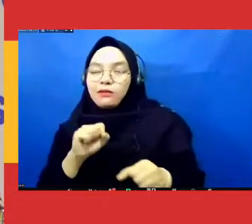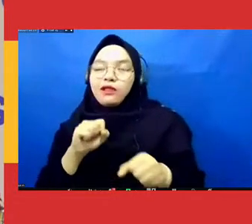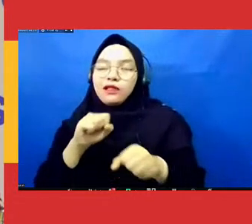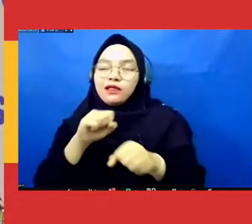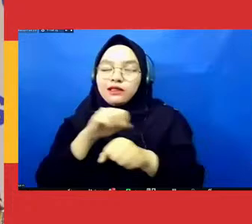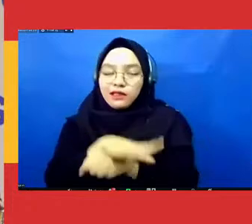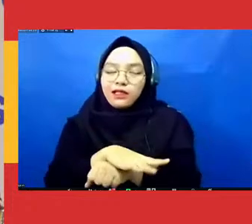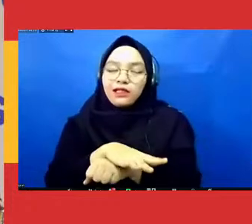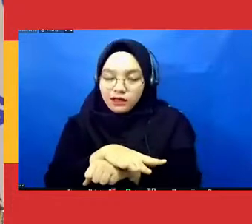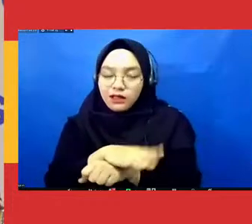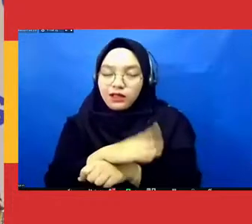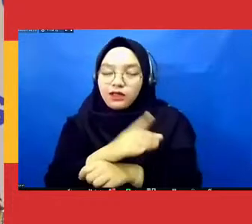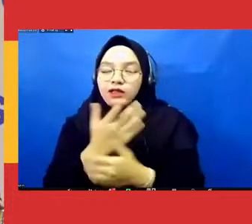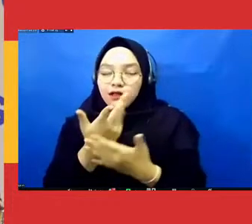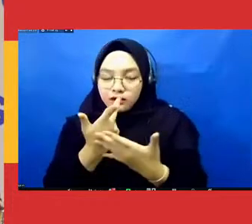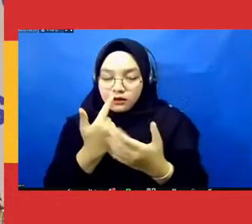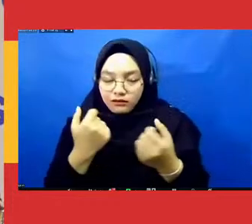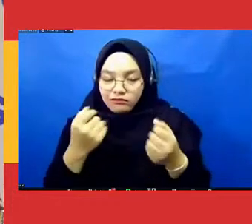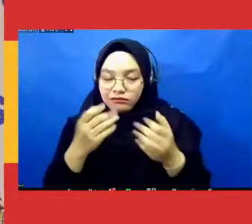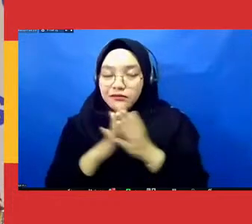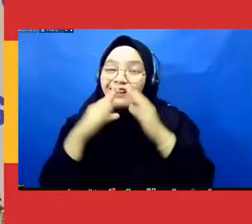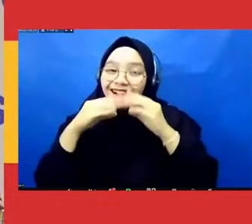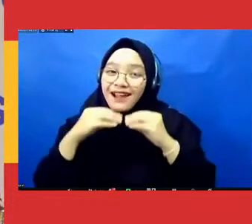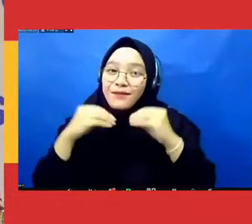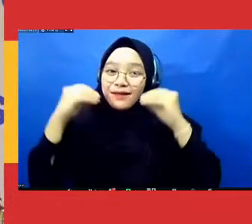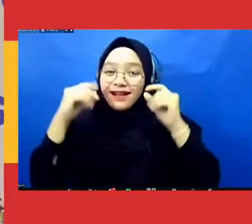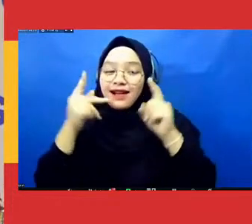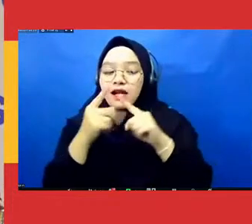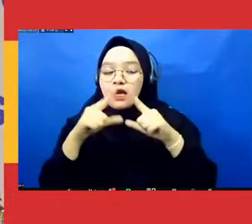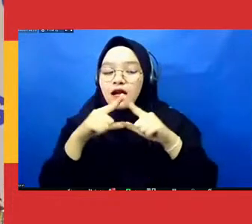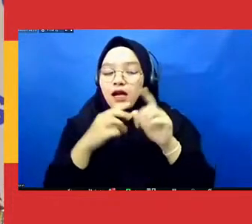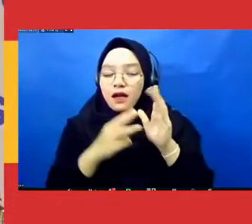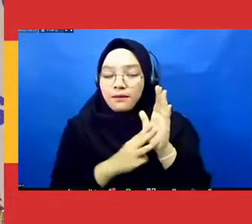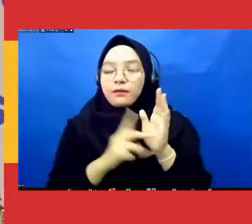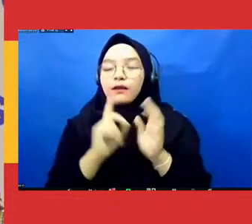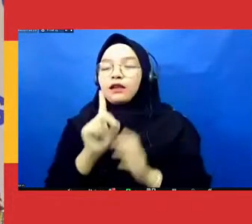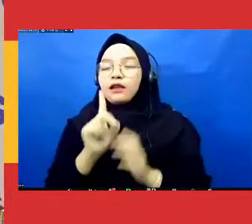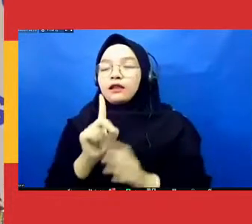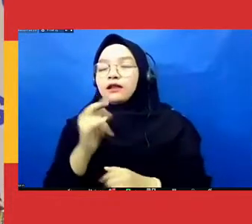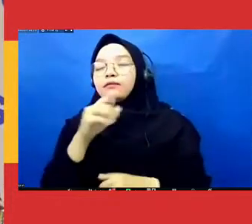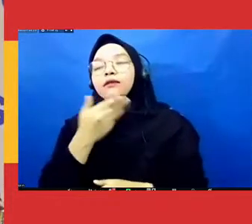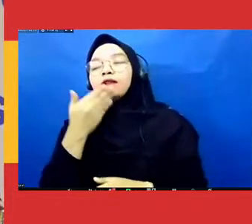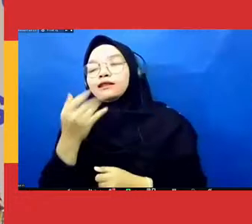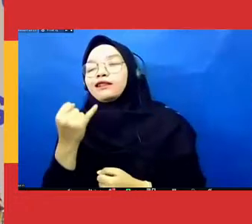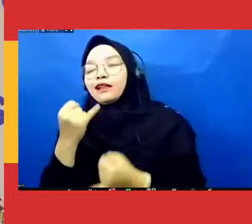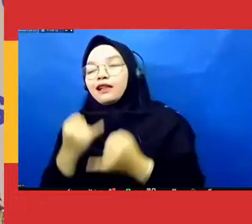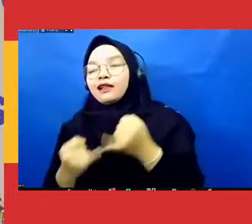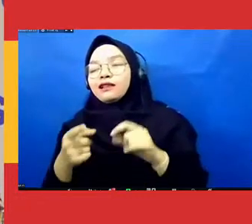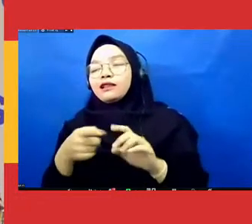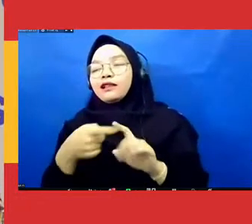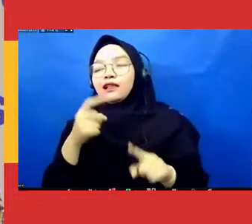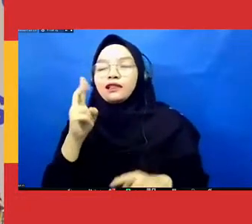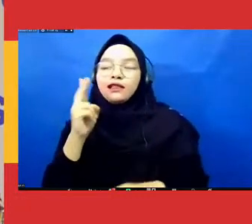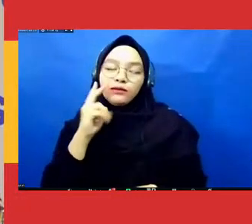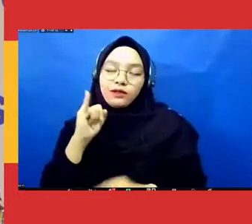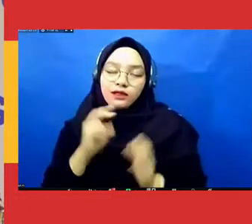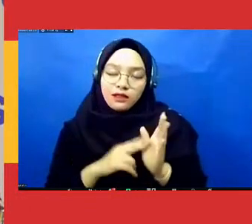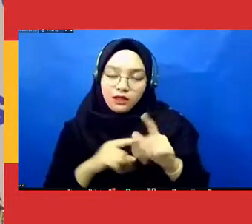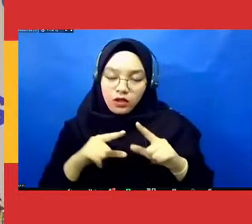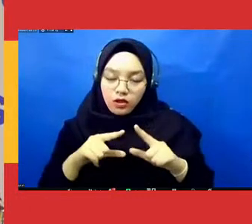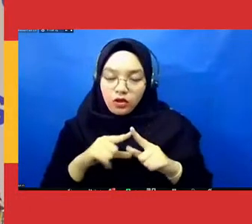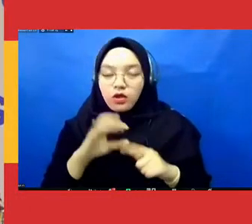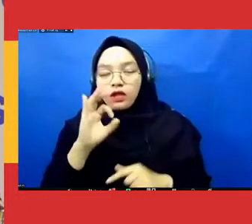Yeah, the last question is from Ibu Ina. Okay, Professor Sin, there are two questions for